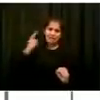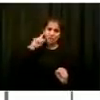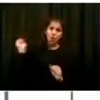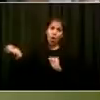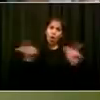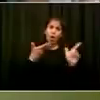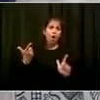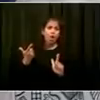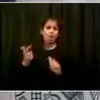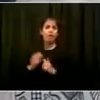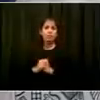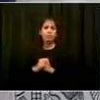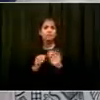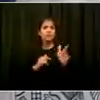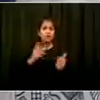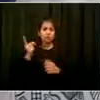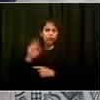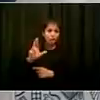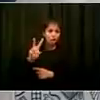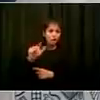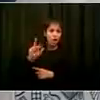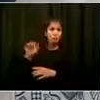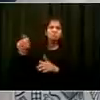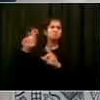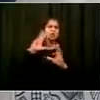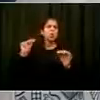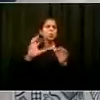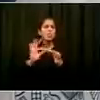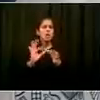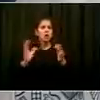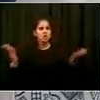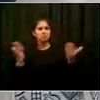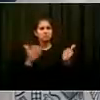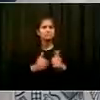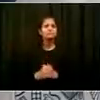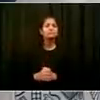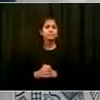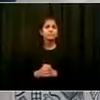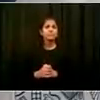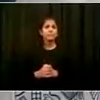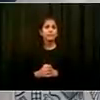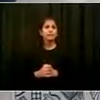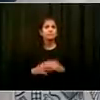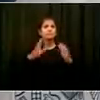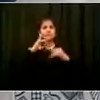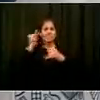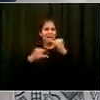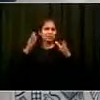Dad. Okay, great. Go ahead. Finally, we have Marcia from WCBS.